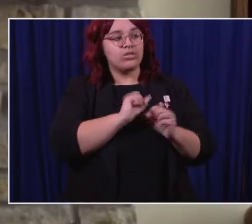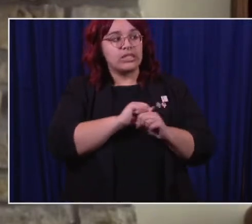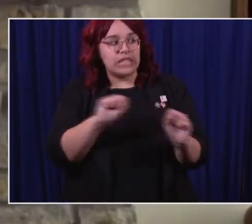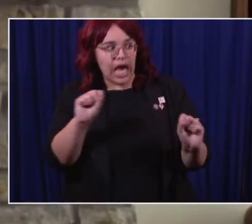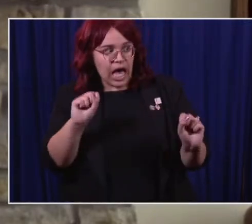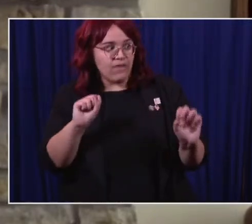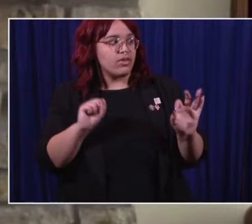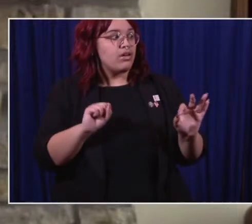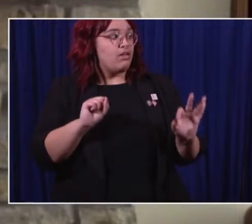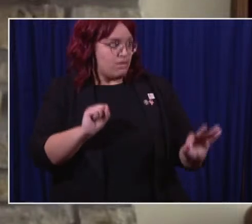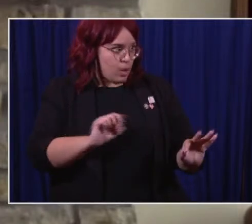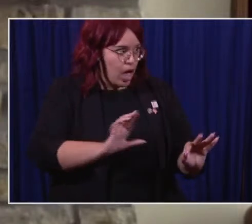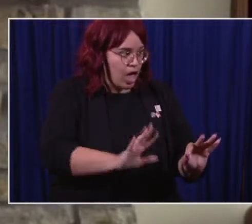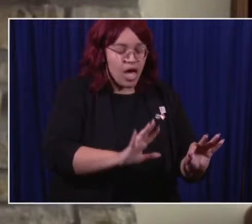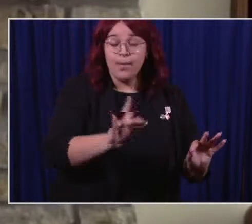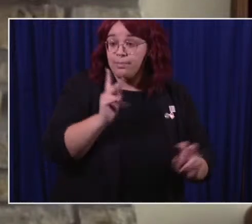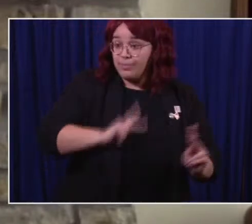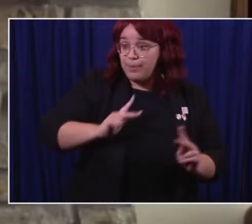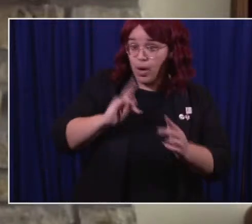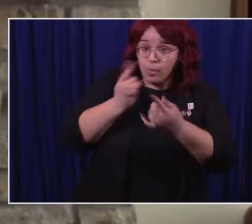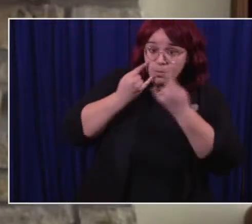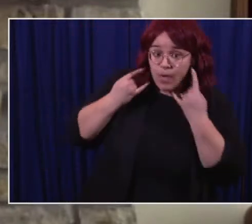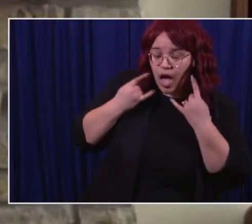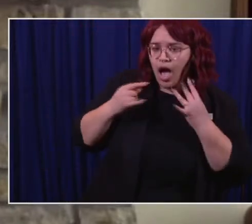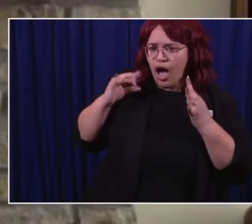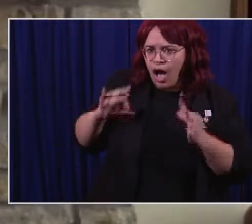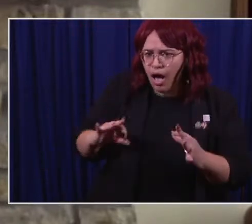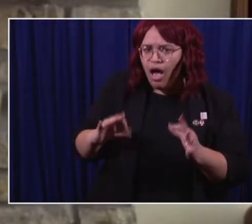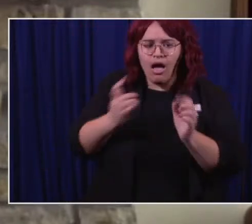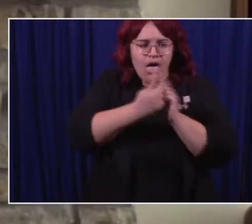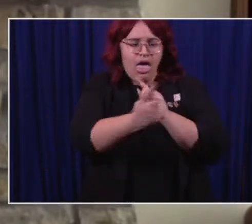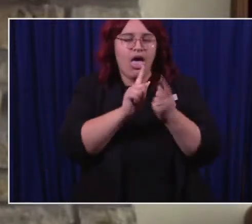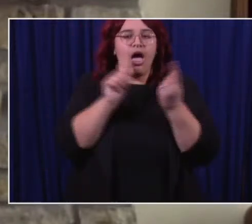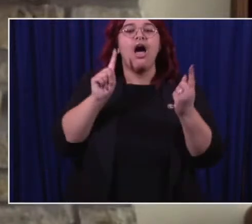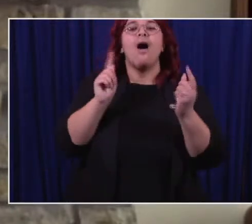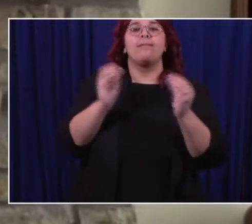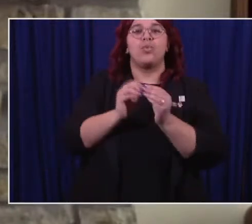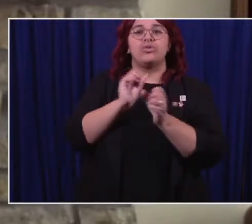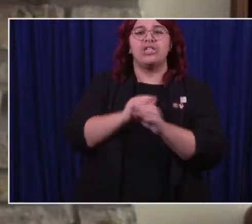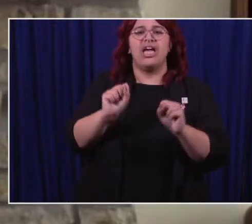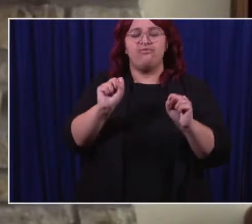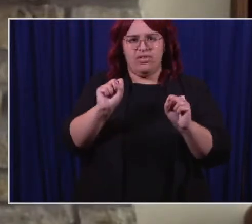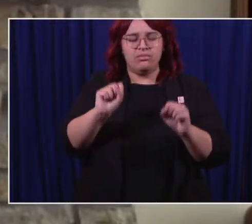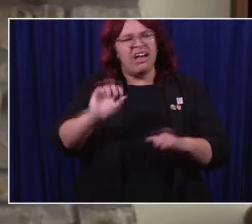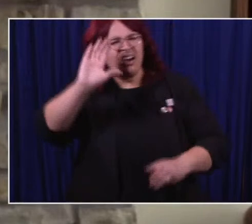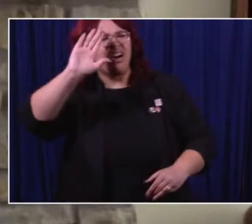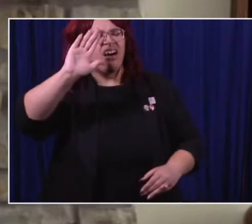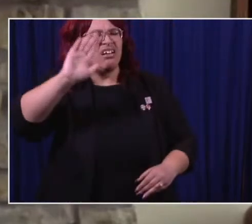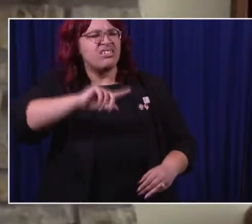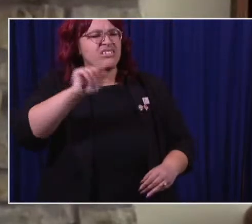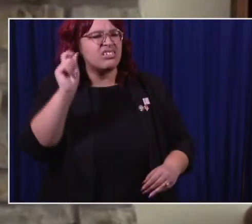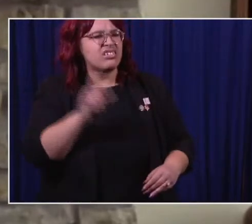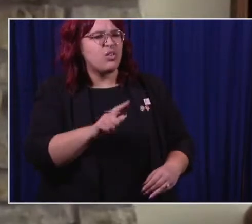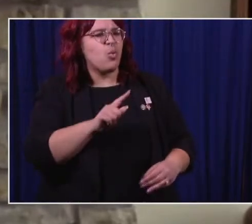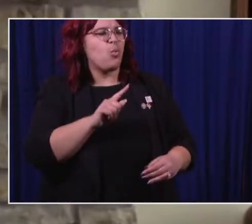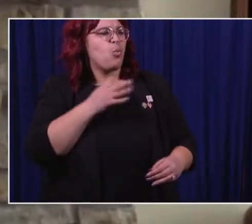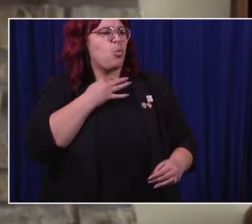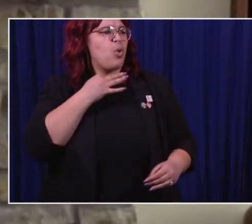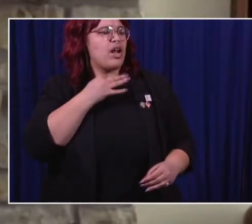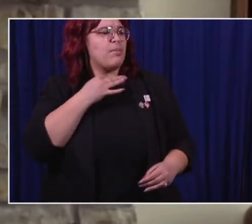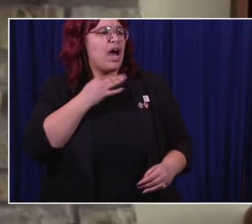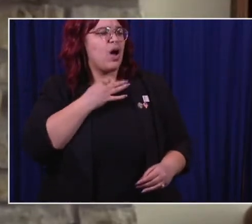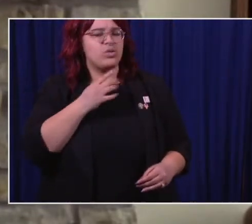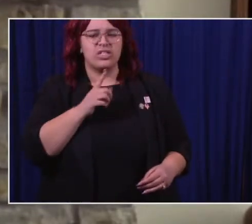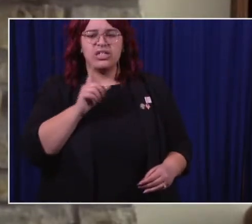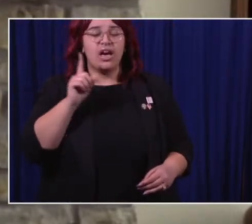can occur, we think 30% is a reasonable place to start. Would that also apply to the Columbus and Cincinnati Major